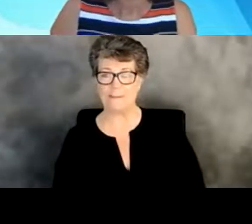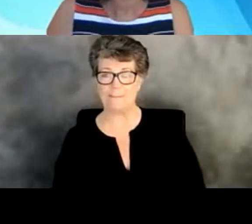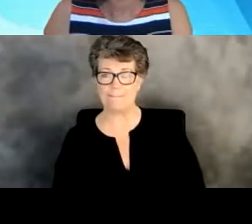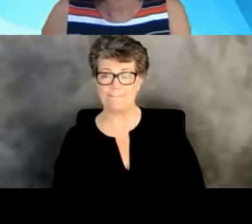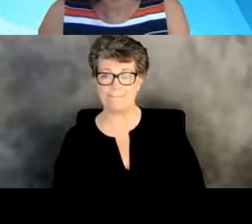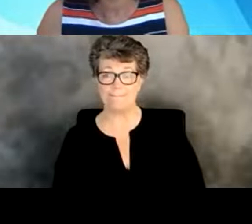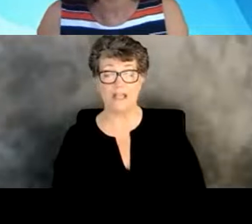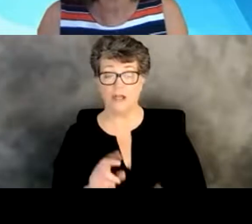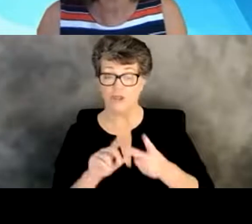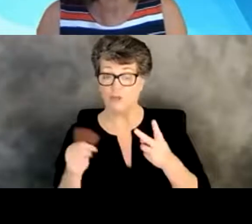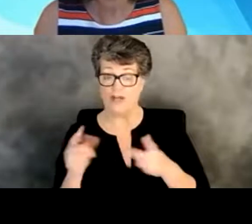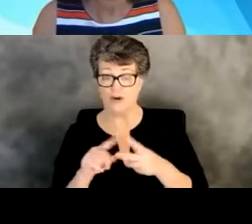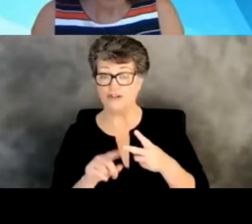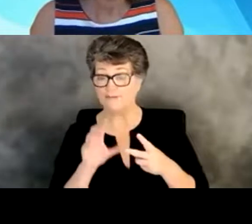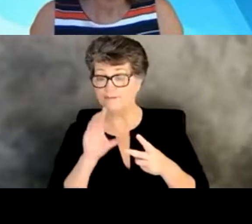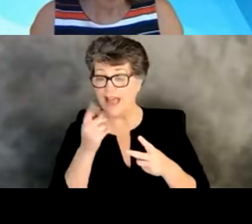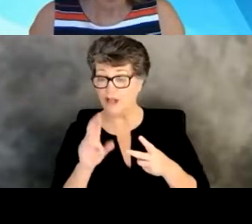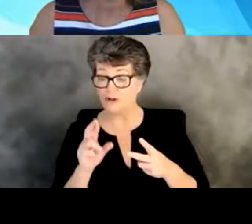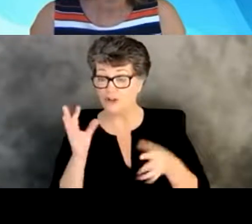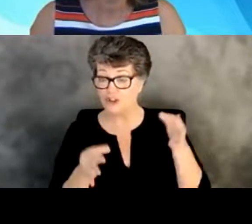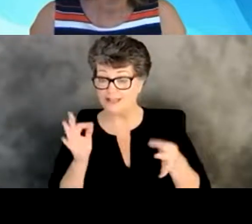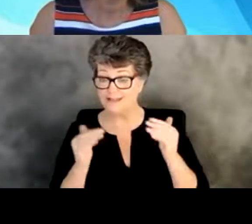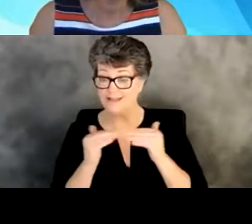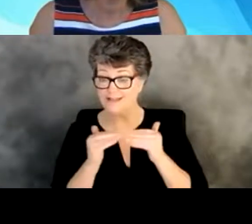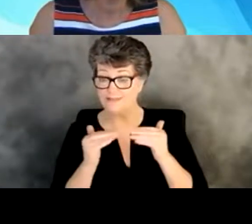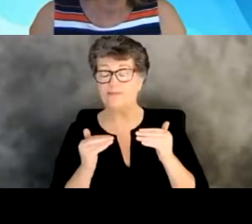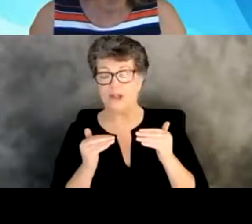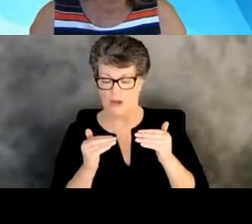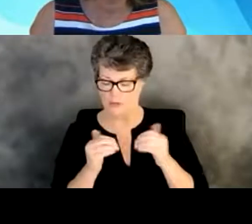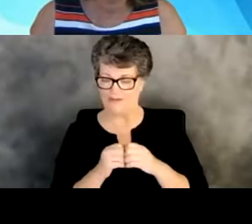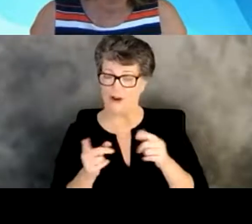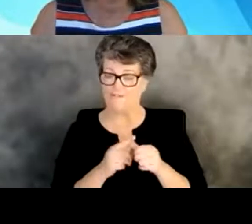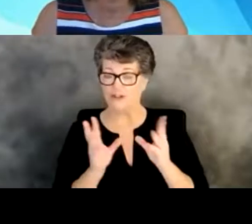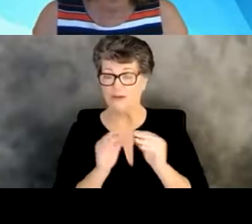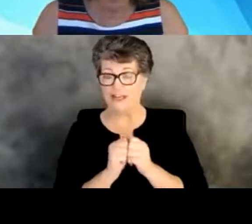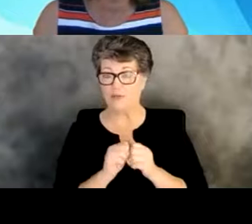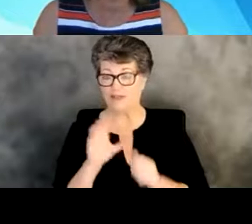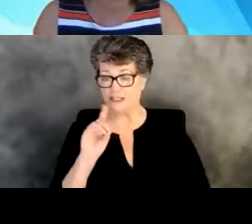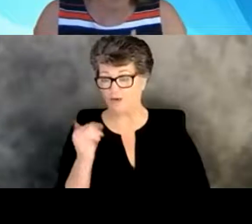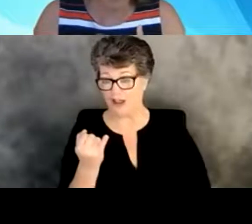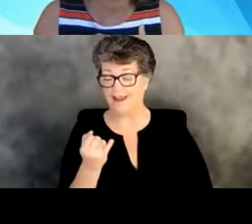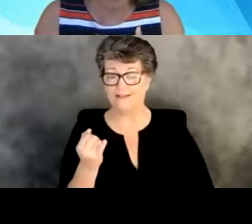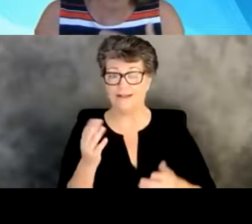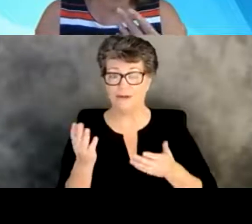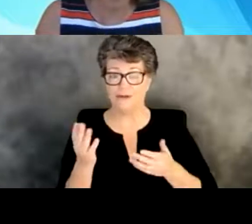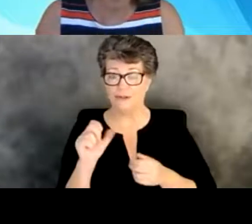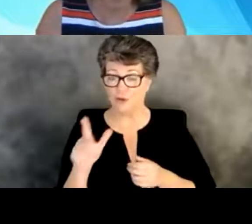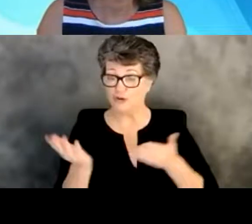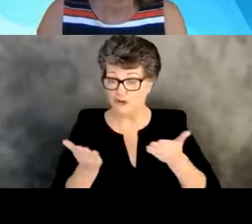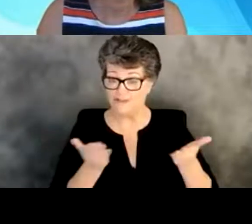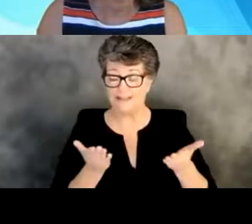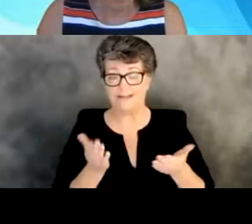2 others, elder justice. We've had our first meeting with Department of Justice, Social Services, and ourselves